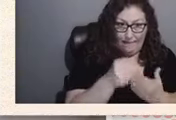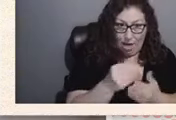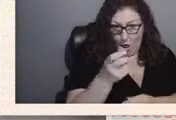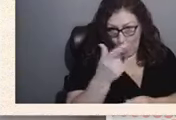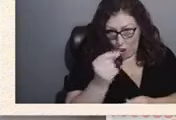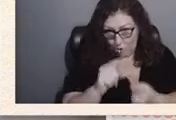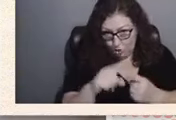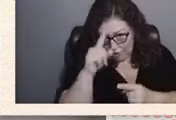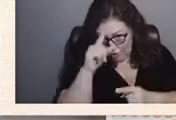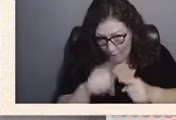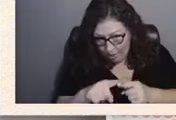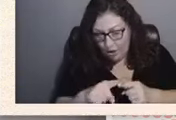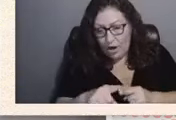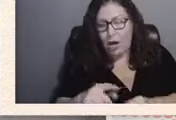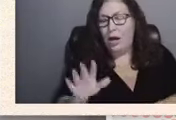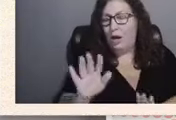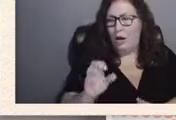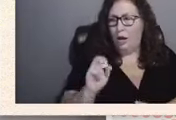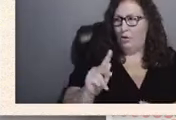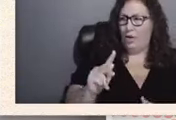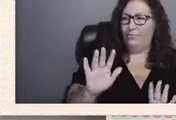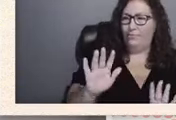So I'm assuming the